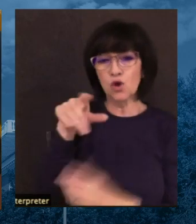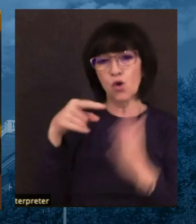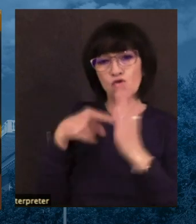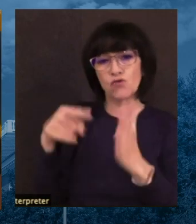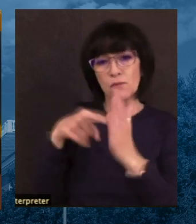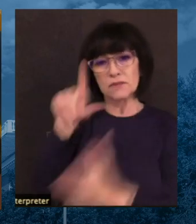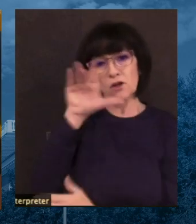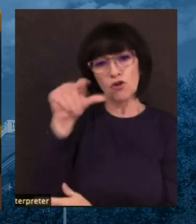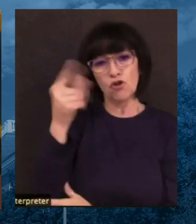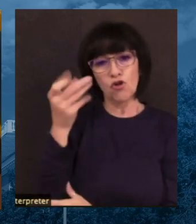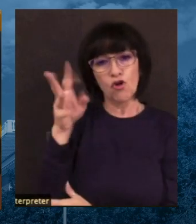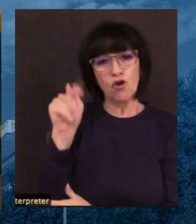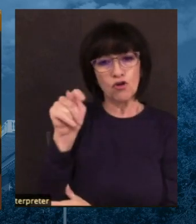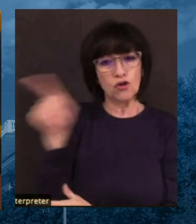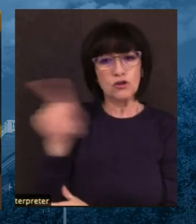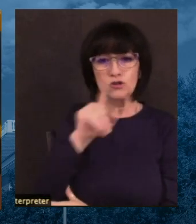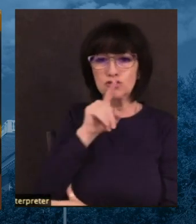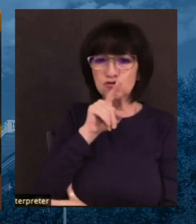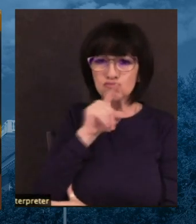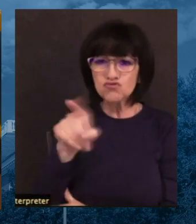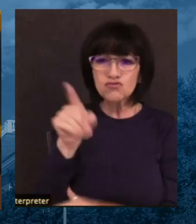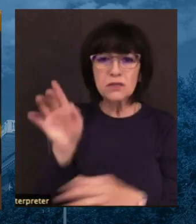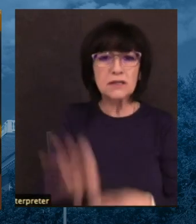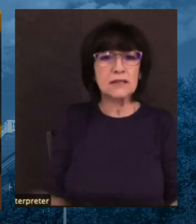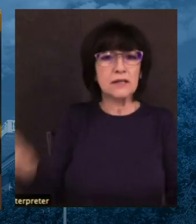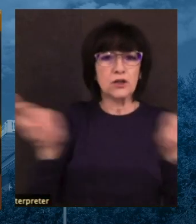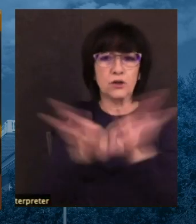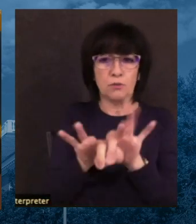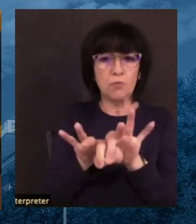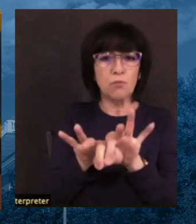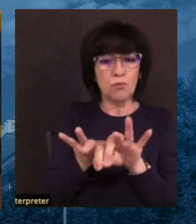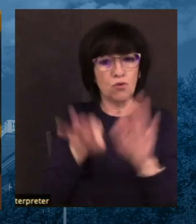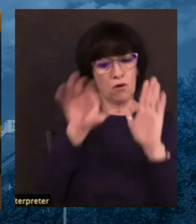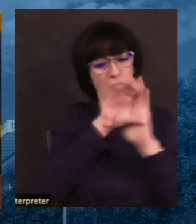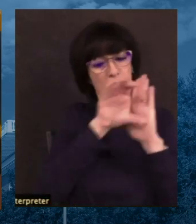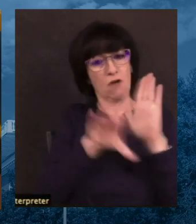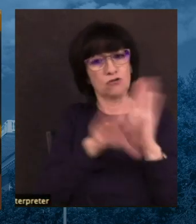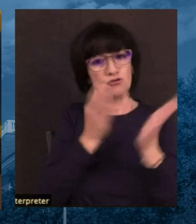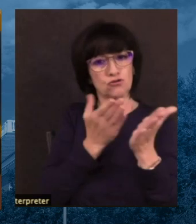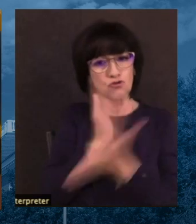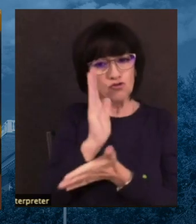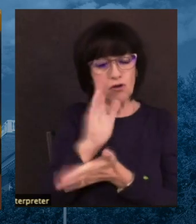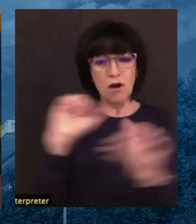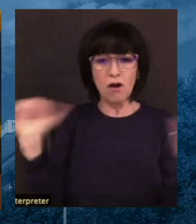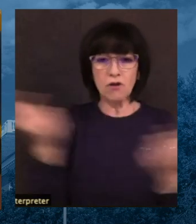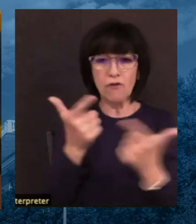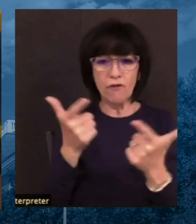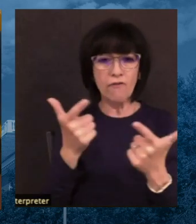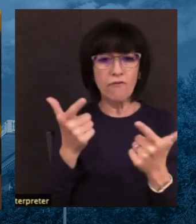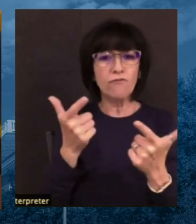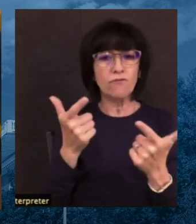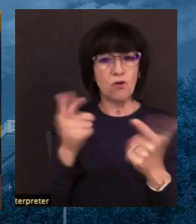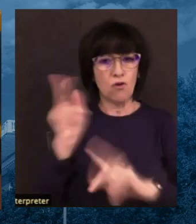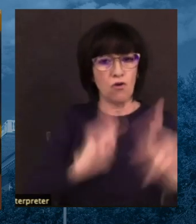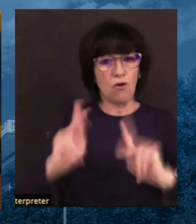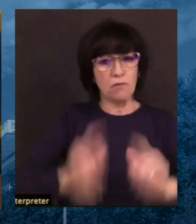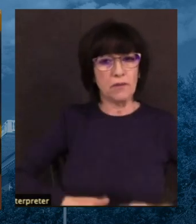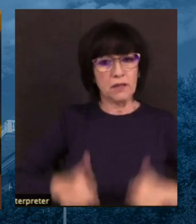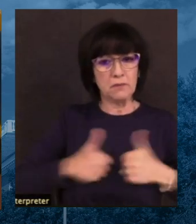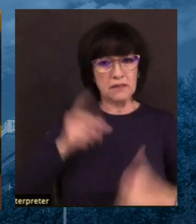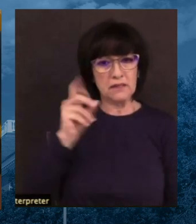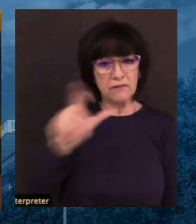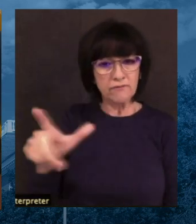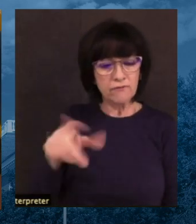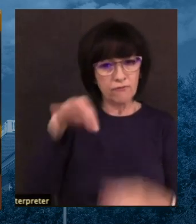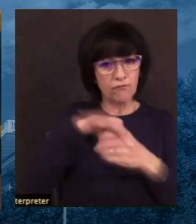critically important constitutional right of every Delaware citizen, protected now by this vote by